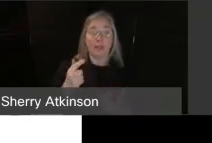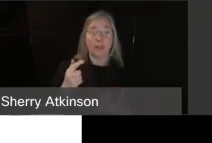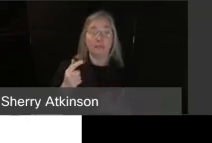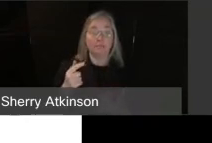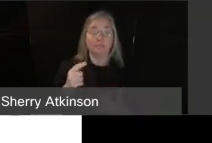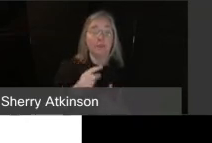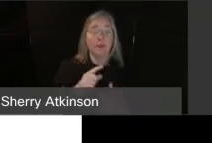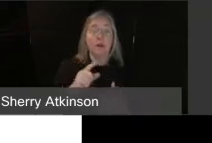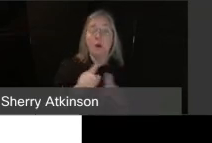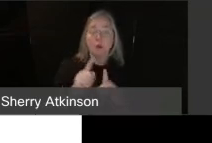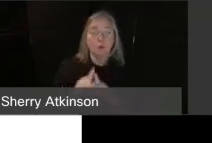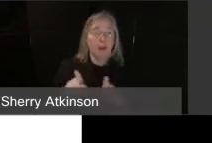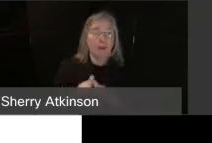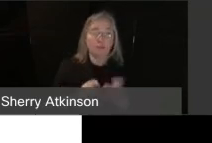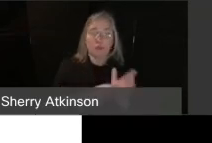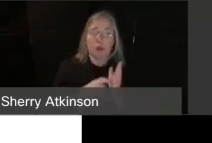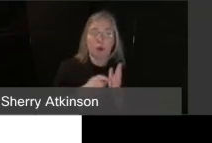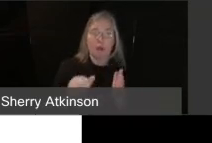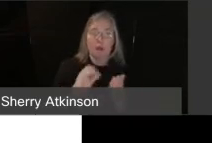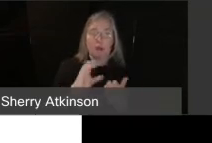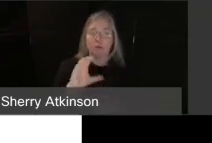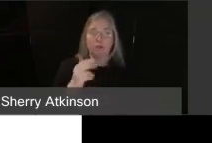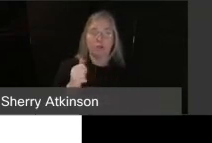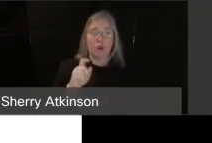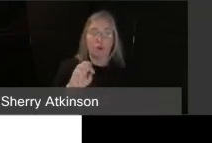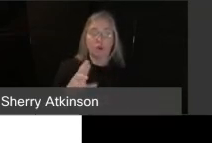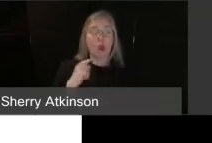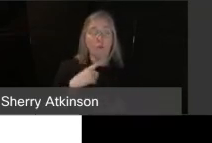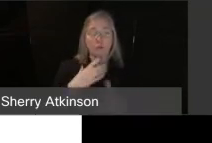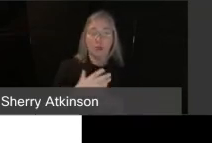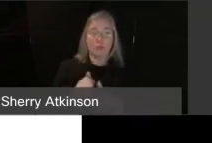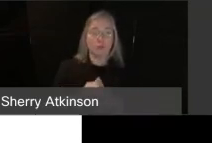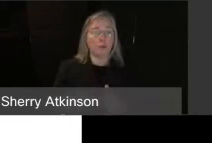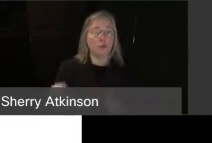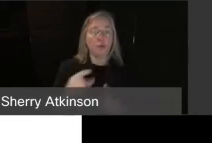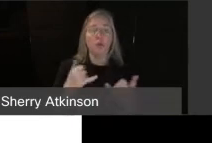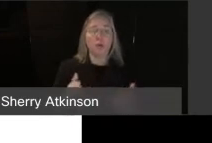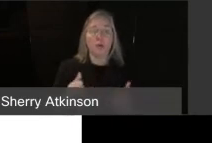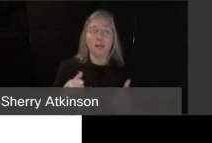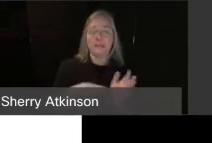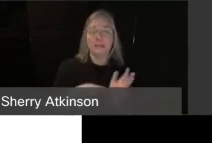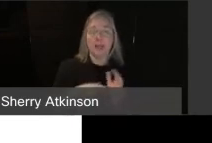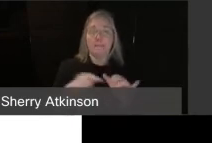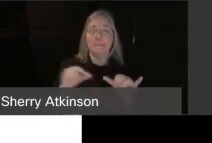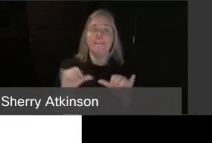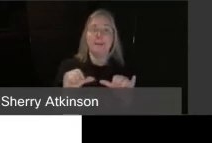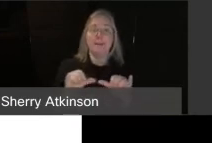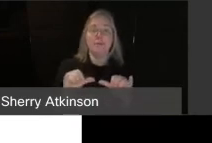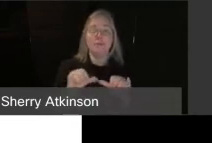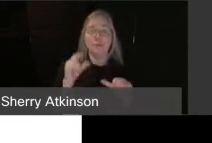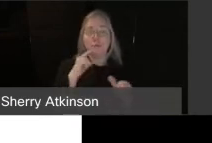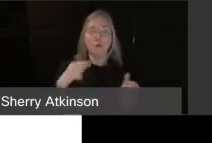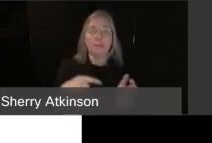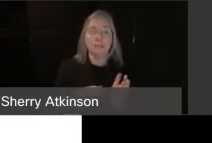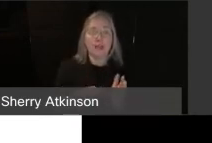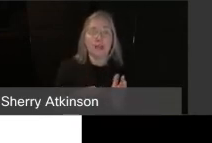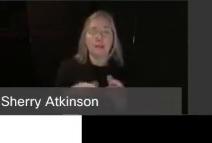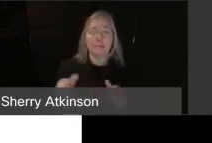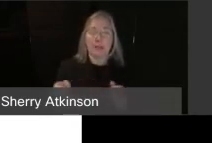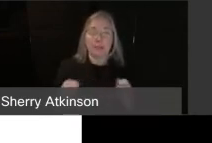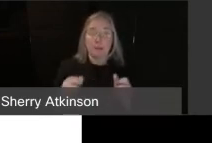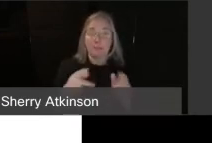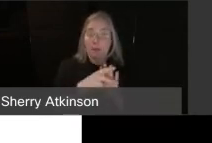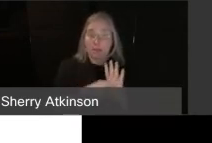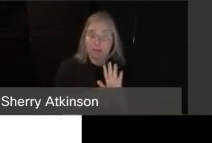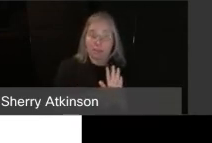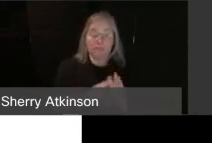as required by the charter, I'll share with you the current debt measures per the debt management policy. I'll